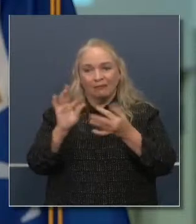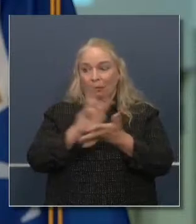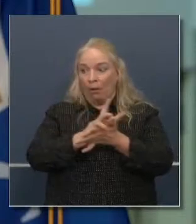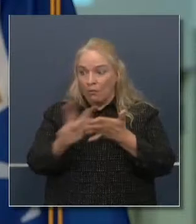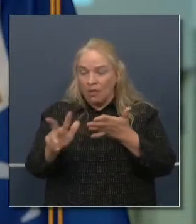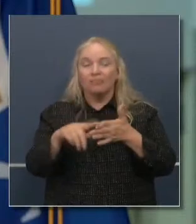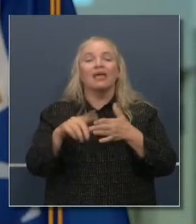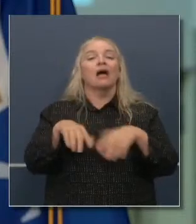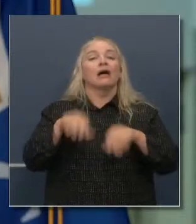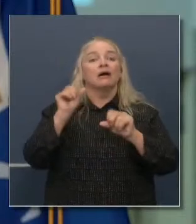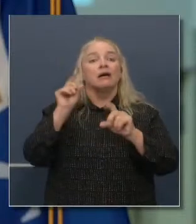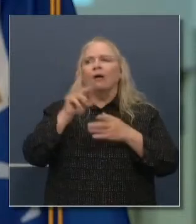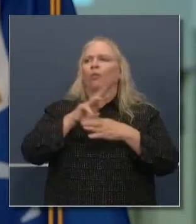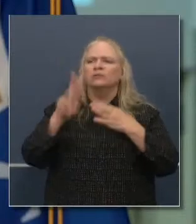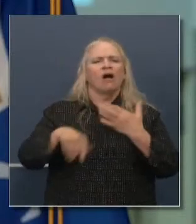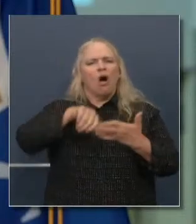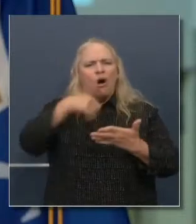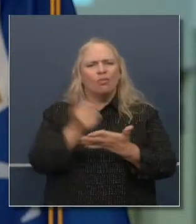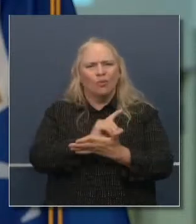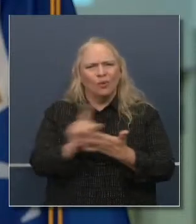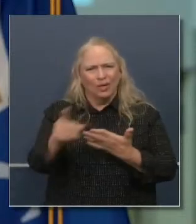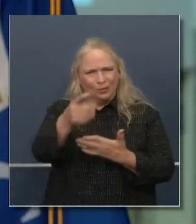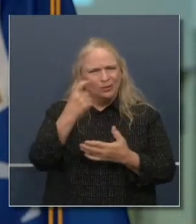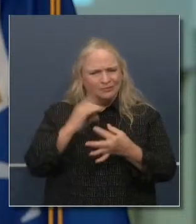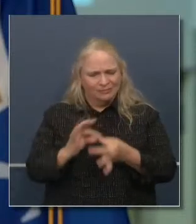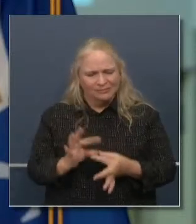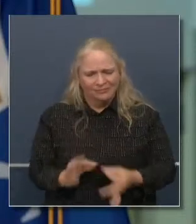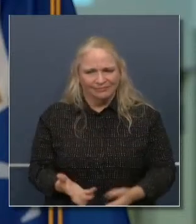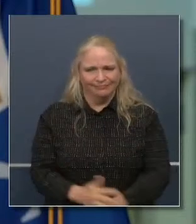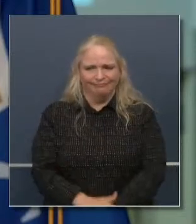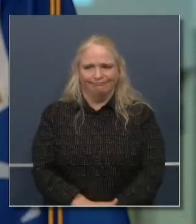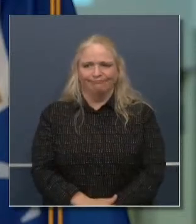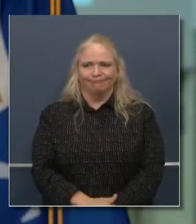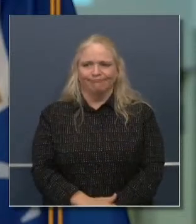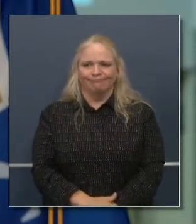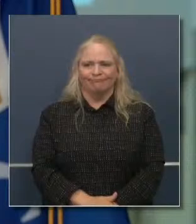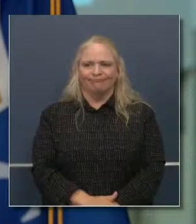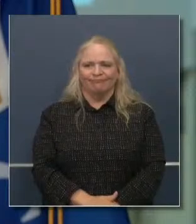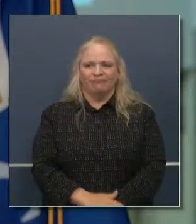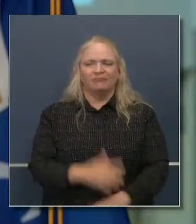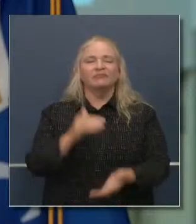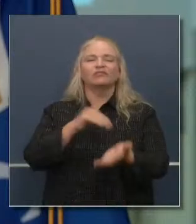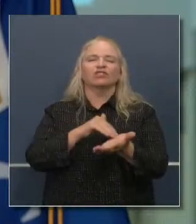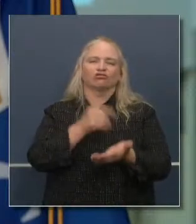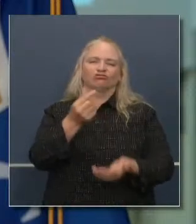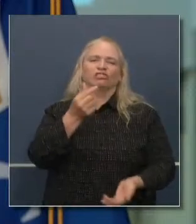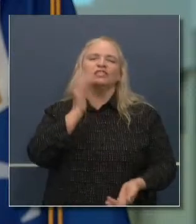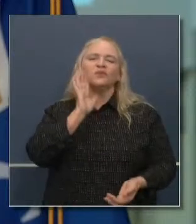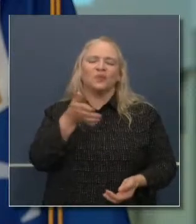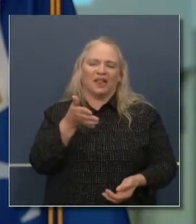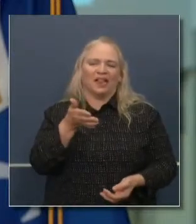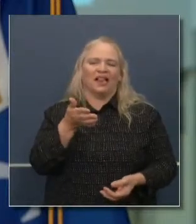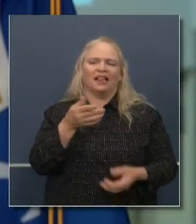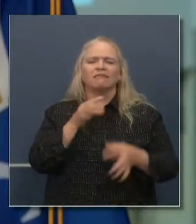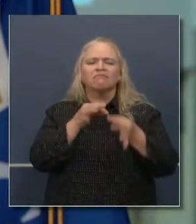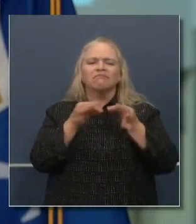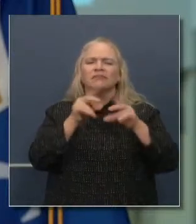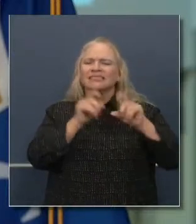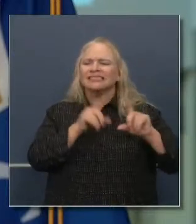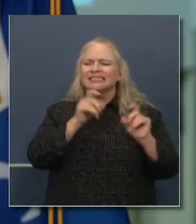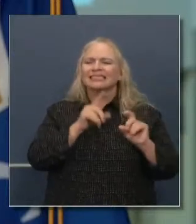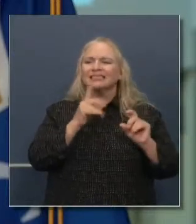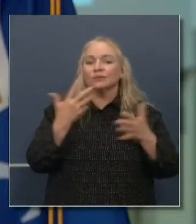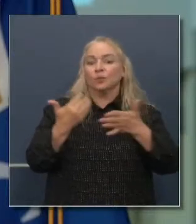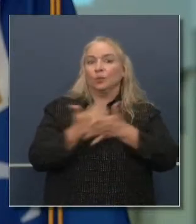results. That's exactly what Dr. Galley will be discussing tomorrow, our new strategy, our new approach, and